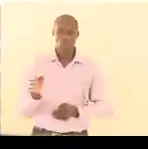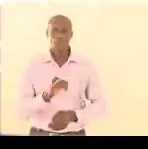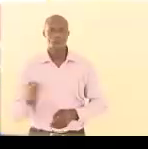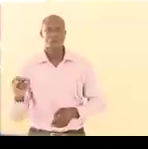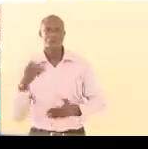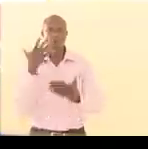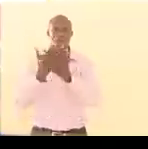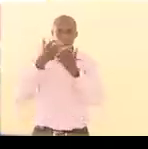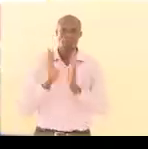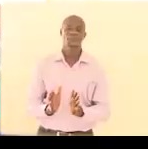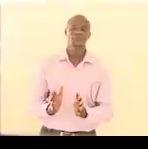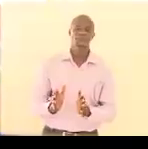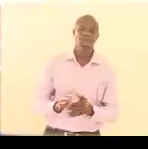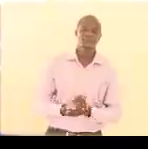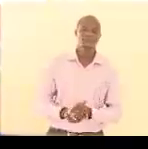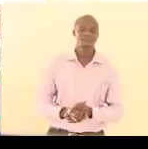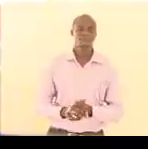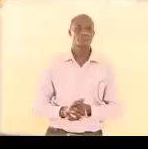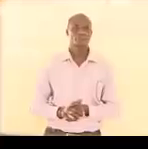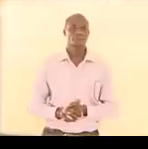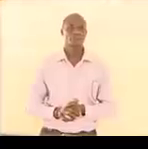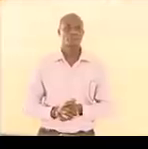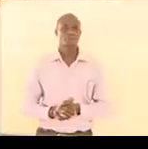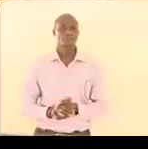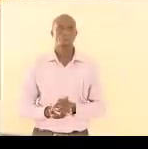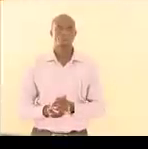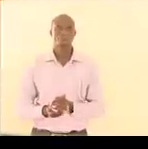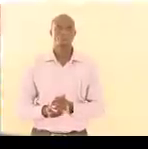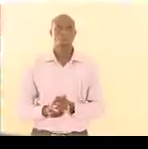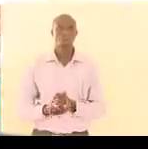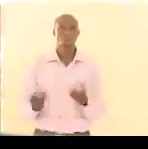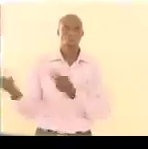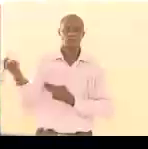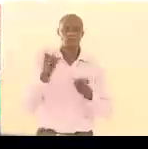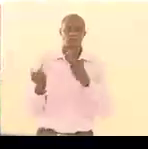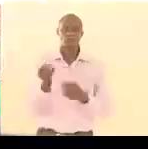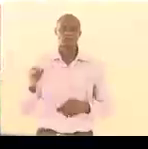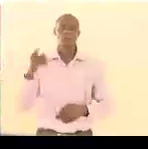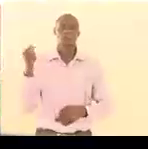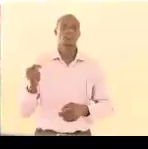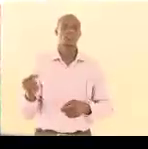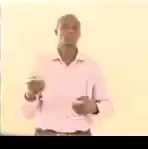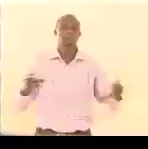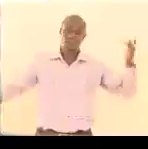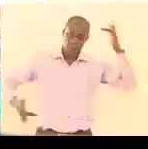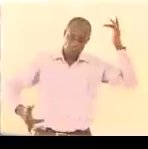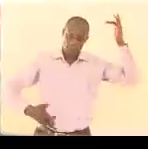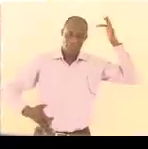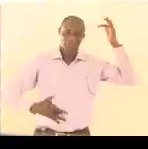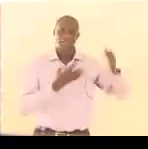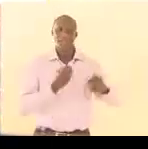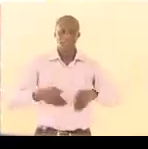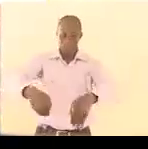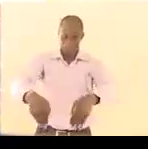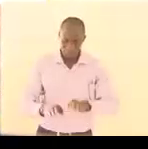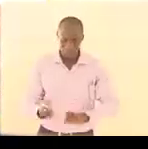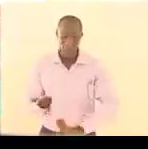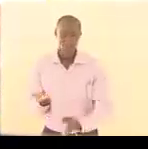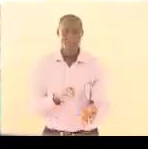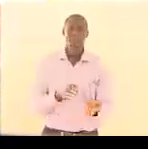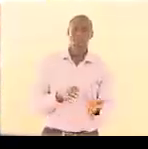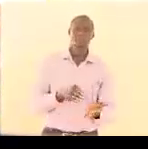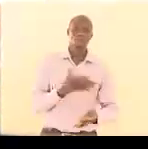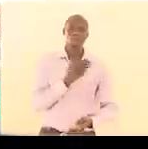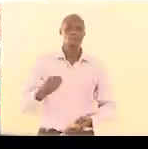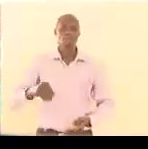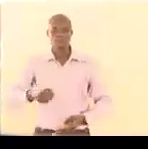Comforting the prisoners. Comforting prisoners. Visiting the sick. Visiting the sick. And burying the dead. And burying the